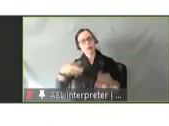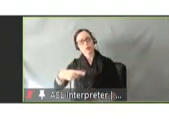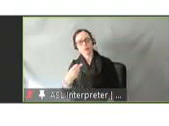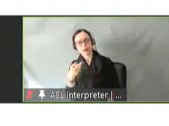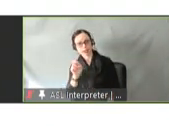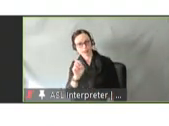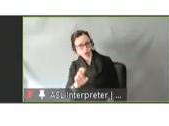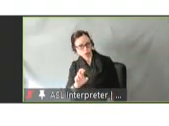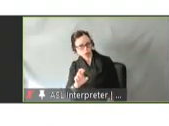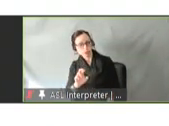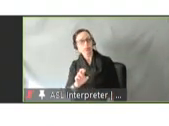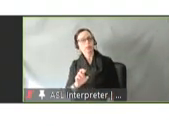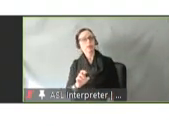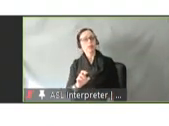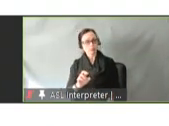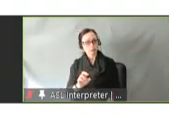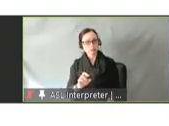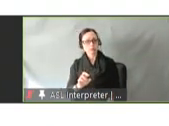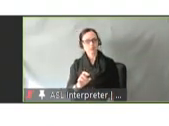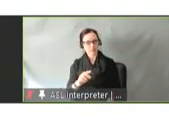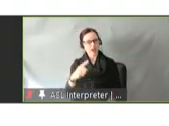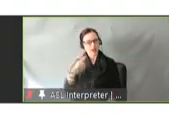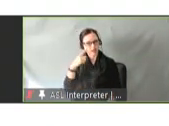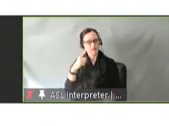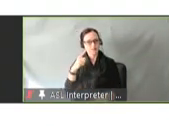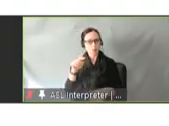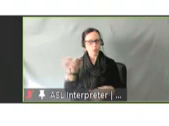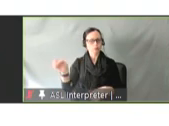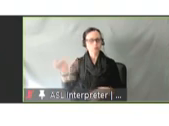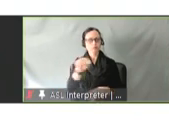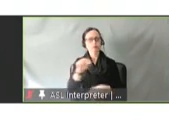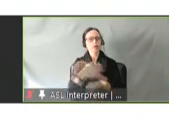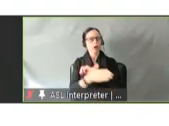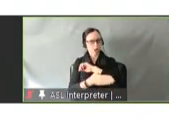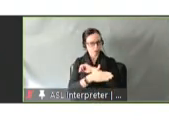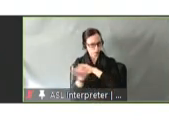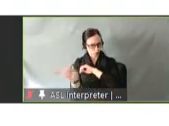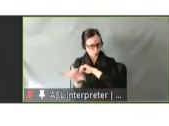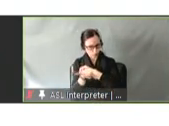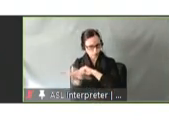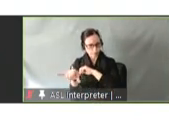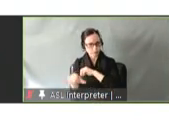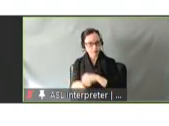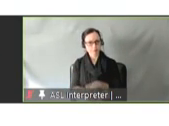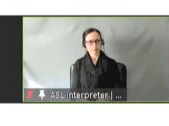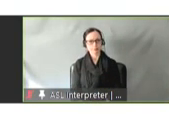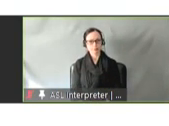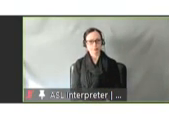those differences noted across countries. Next slide.